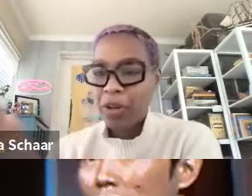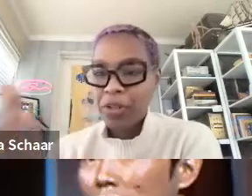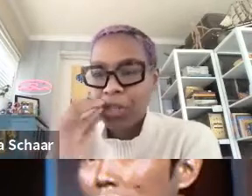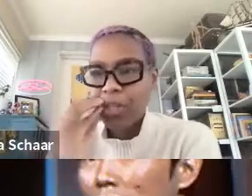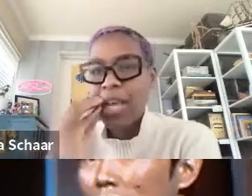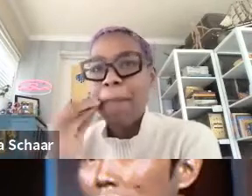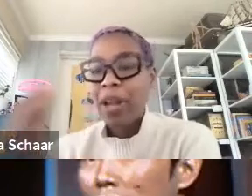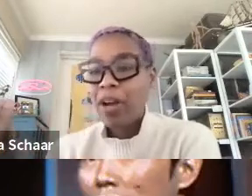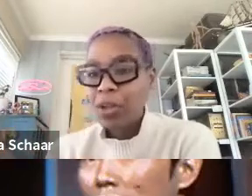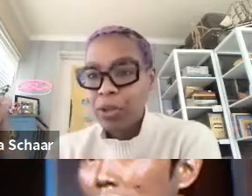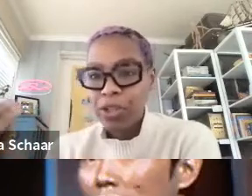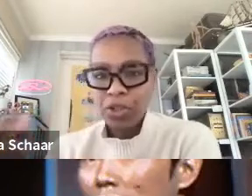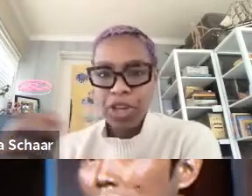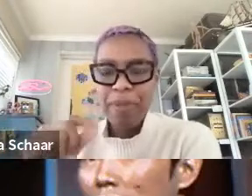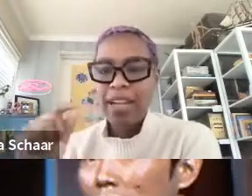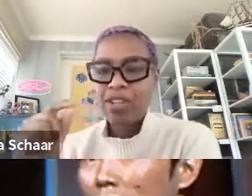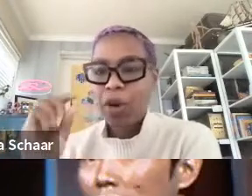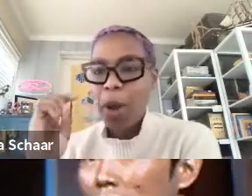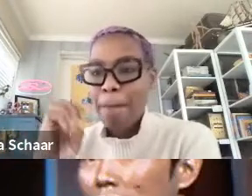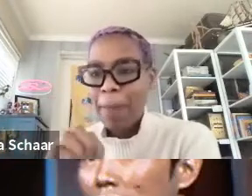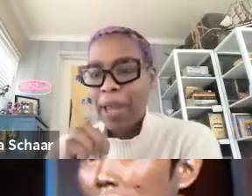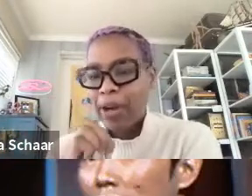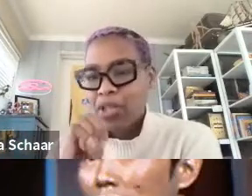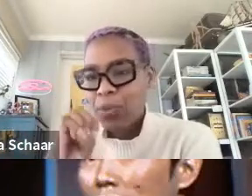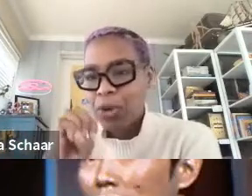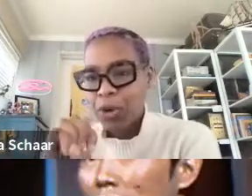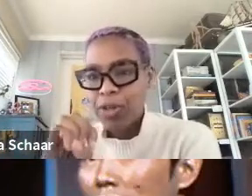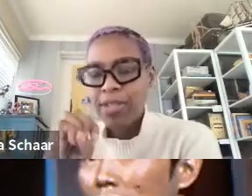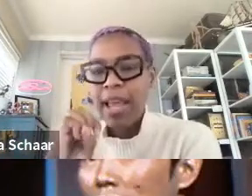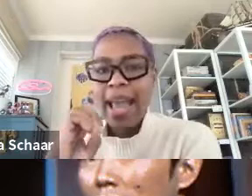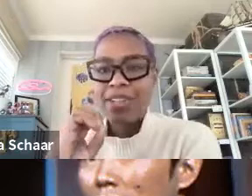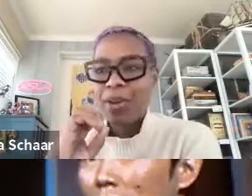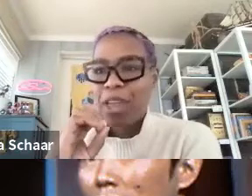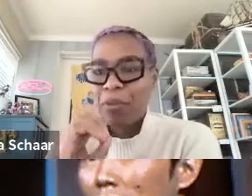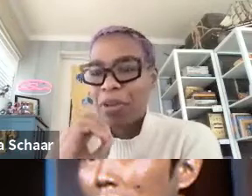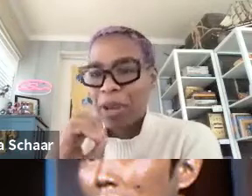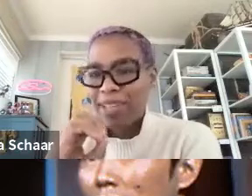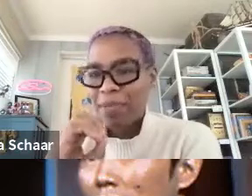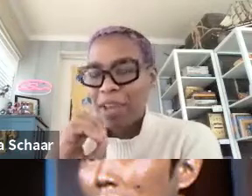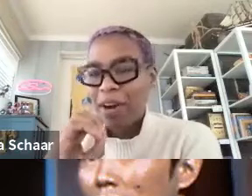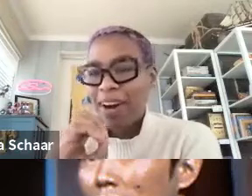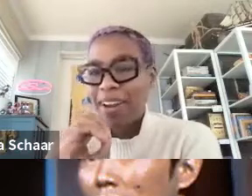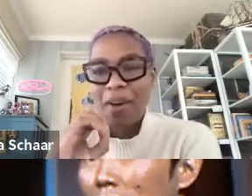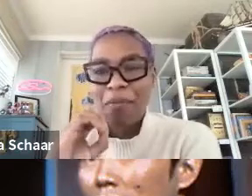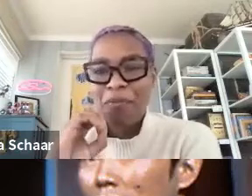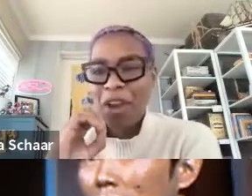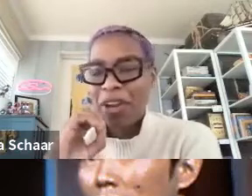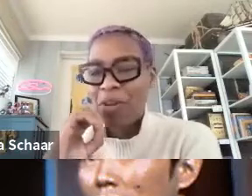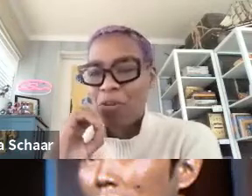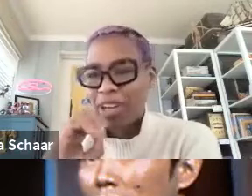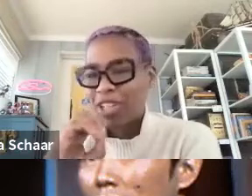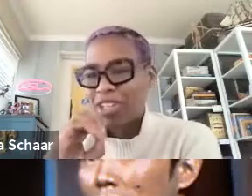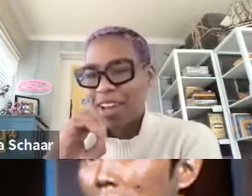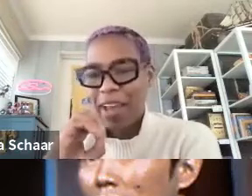other cultures, but I also learned to dream. And so my parents were nerds. And so they really raised me on a